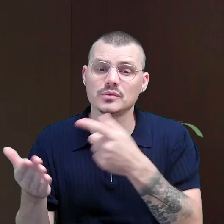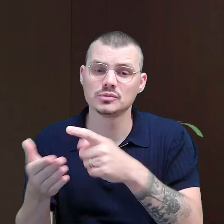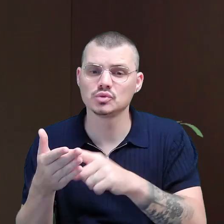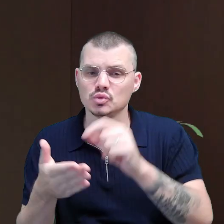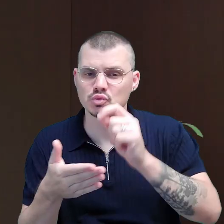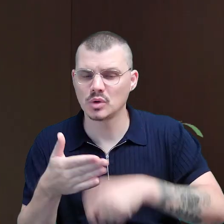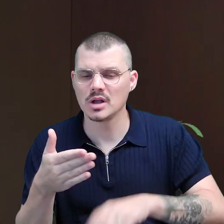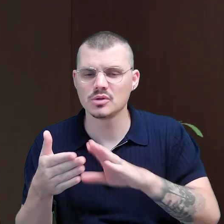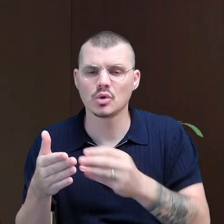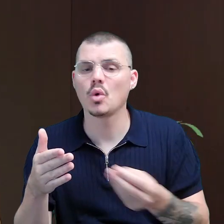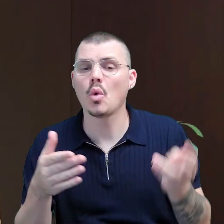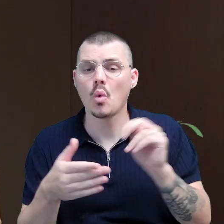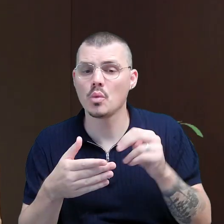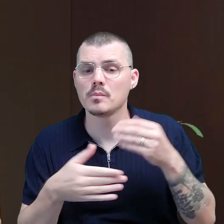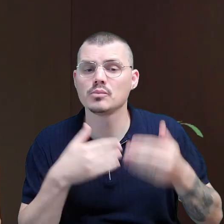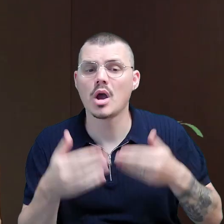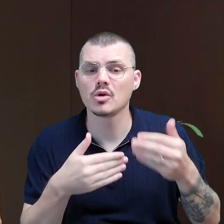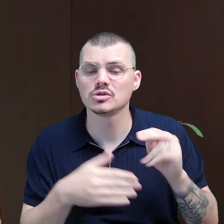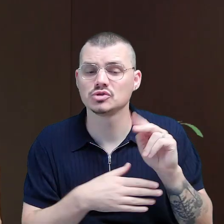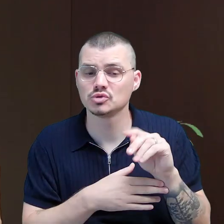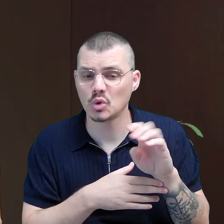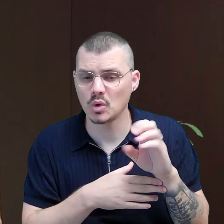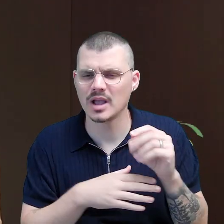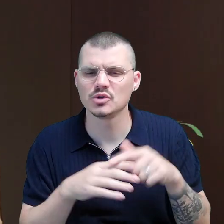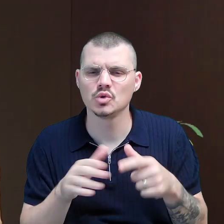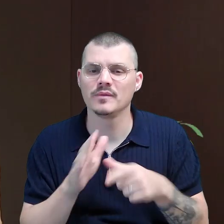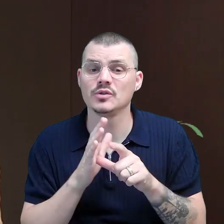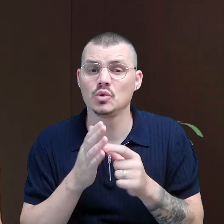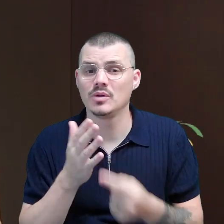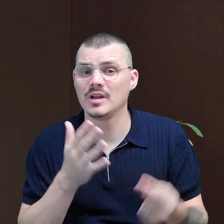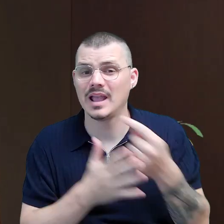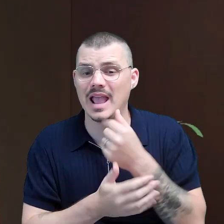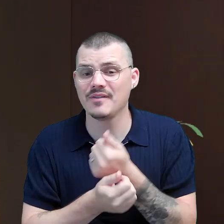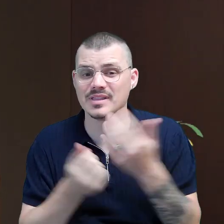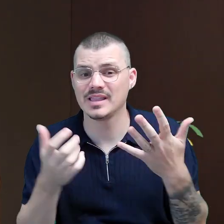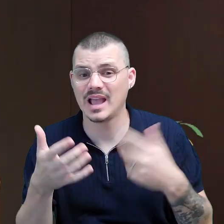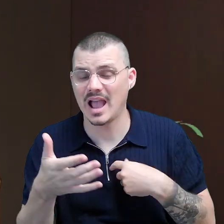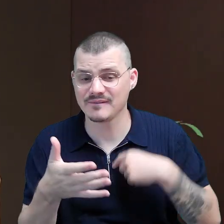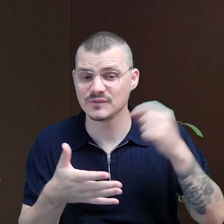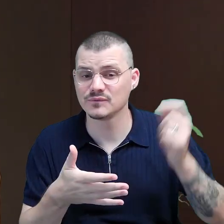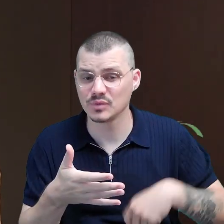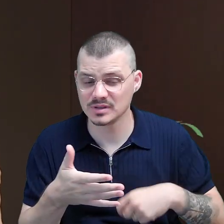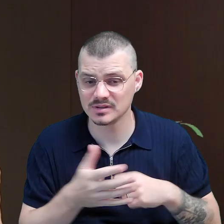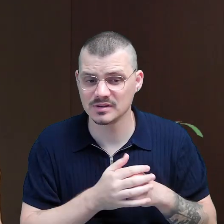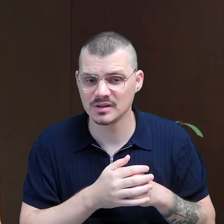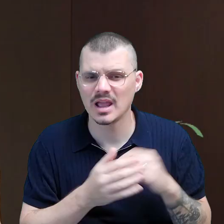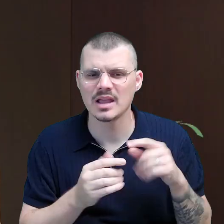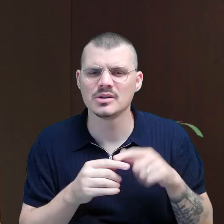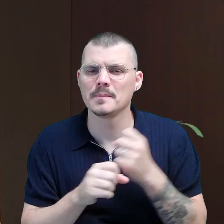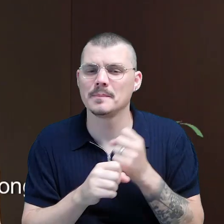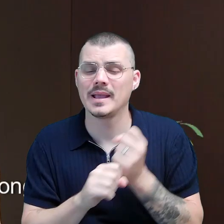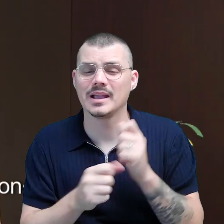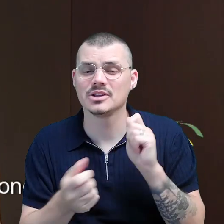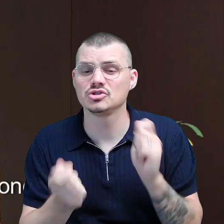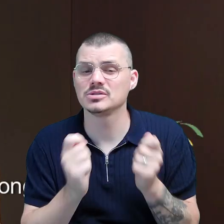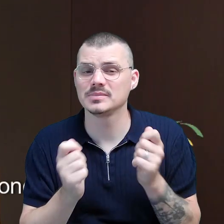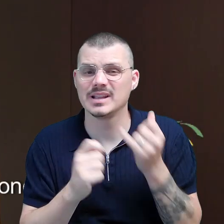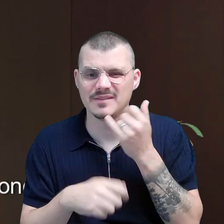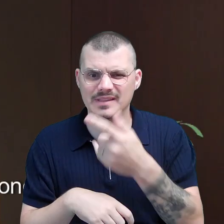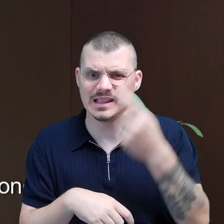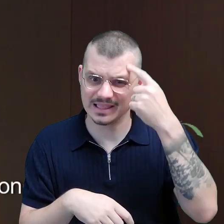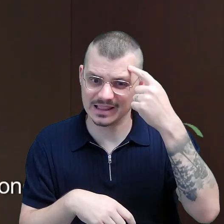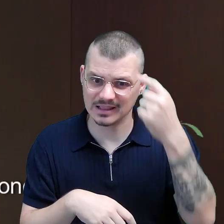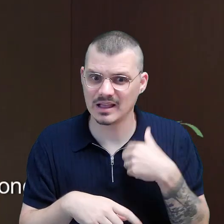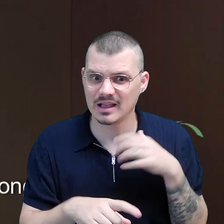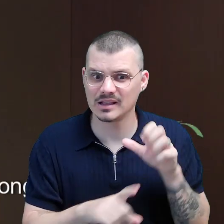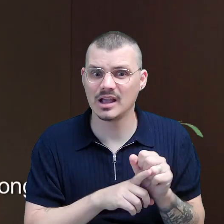for them to write their own progress note and to review everything I've written and make adjustments